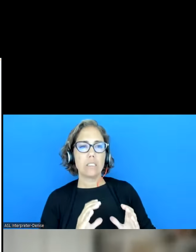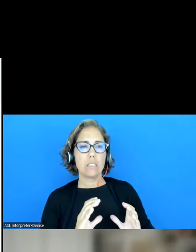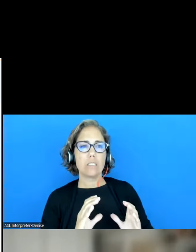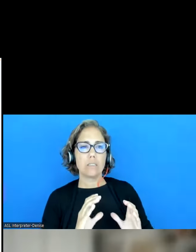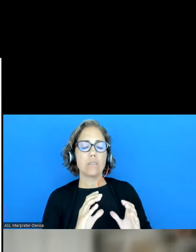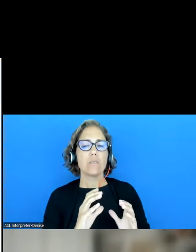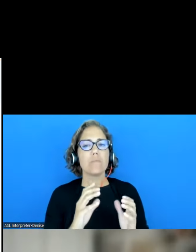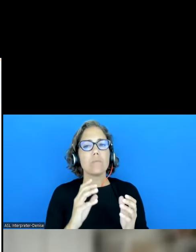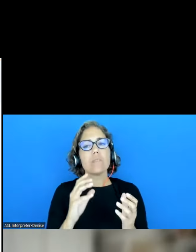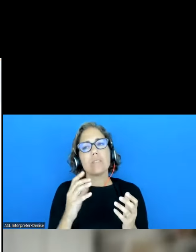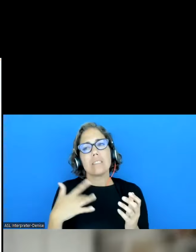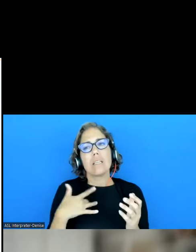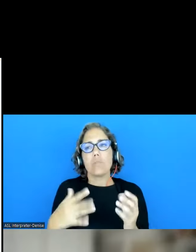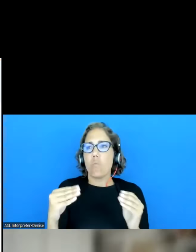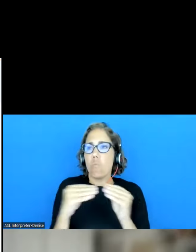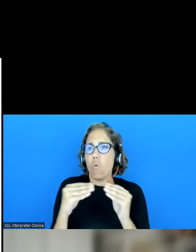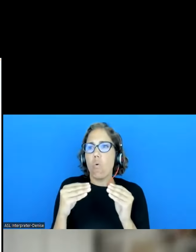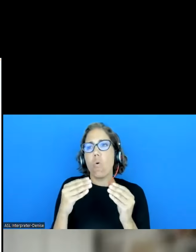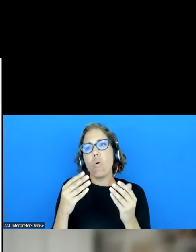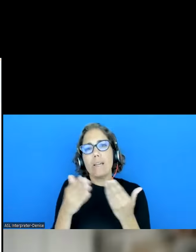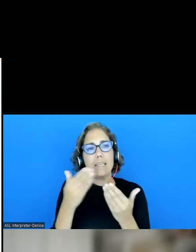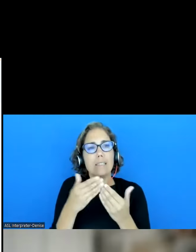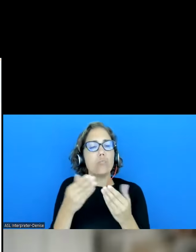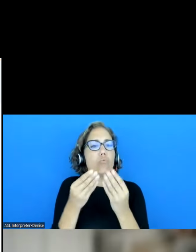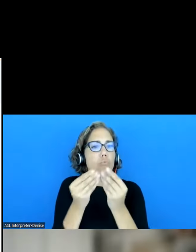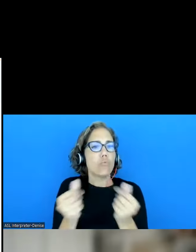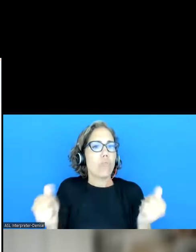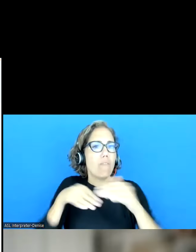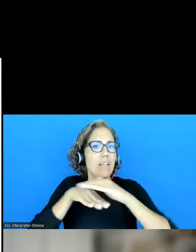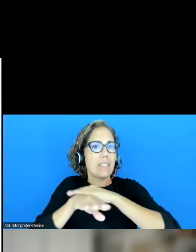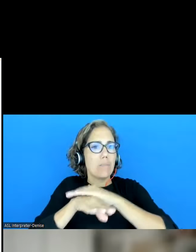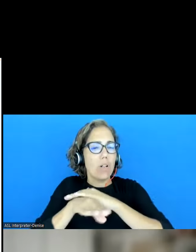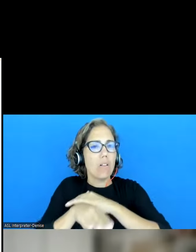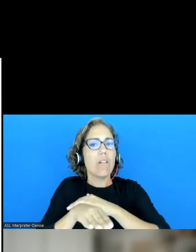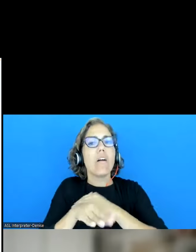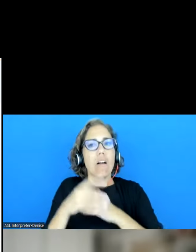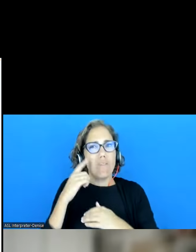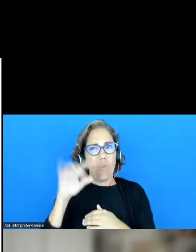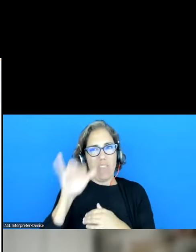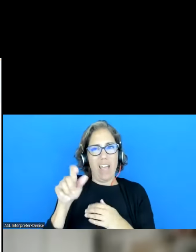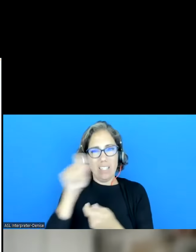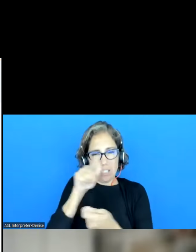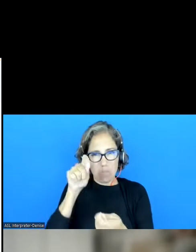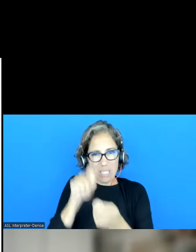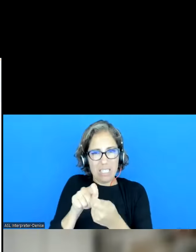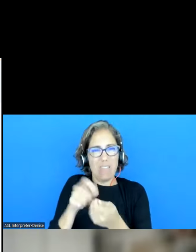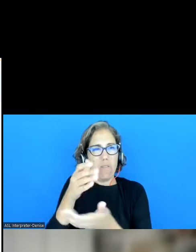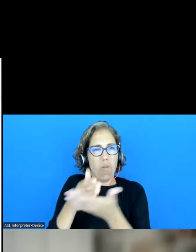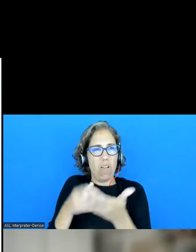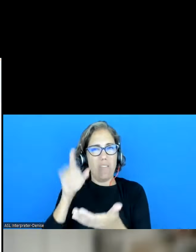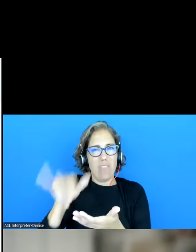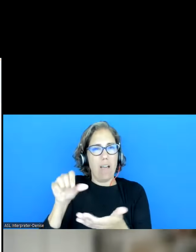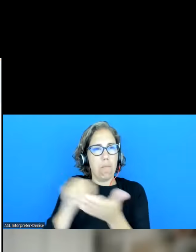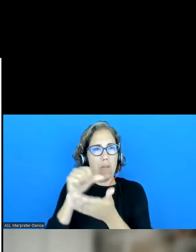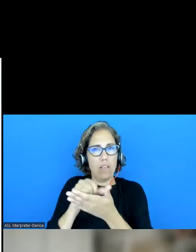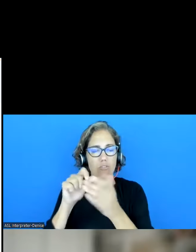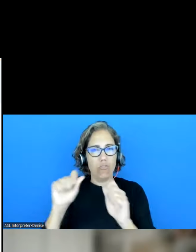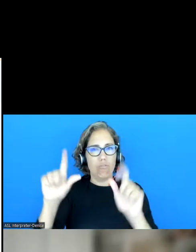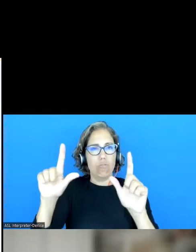to resolve the accessibility issues on that specific element of that specific page. It is a little bit